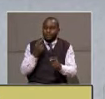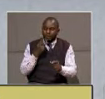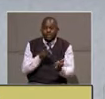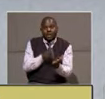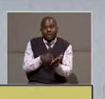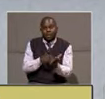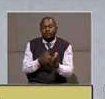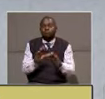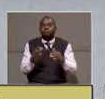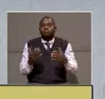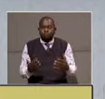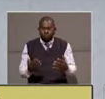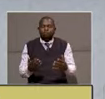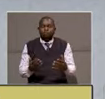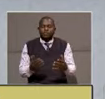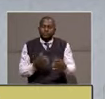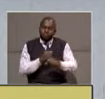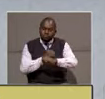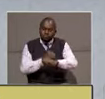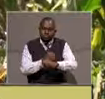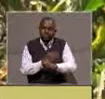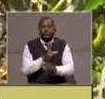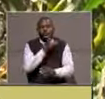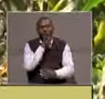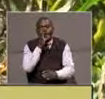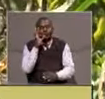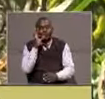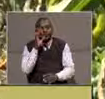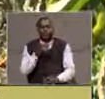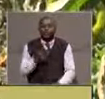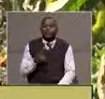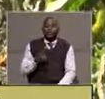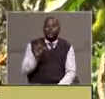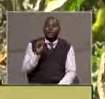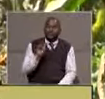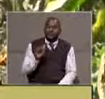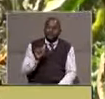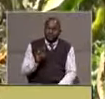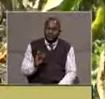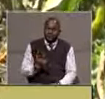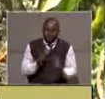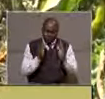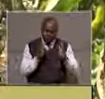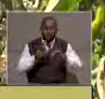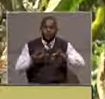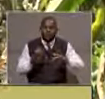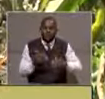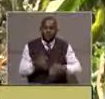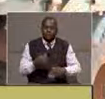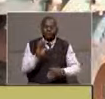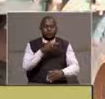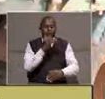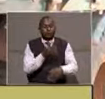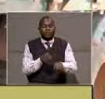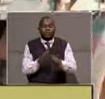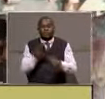at seed which is also tolerant to drought. The USAID supported study focuses on enhancement of capacities,